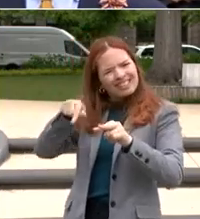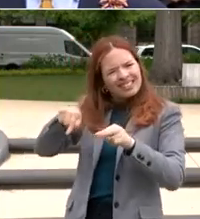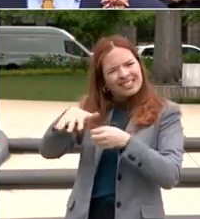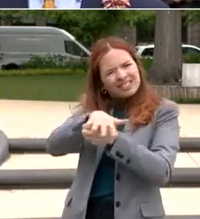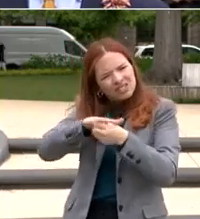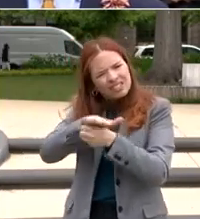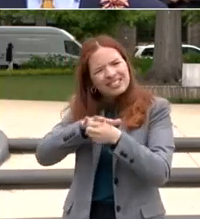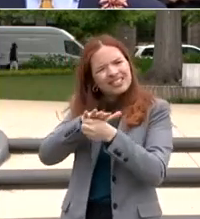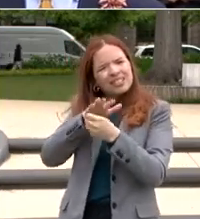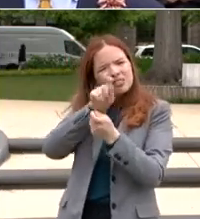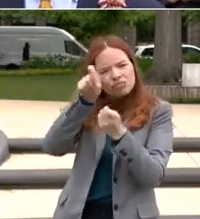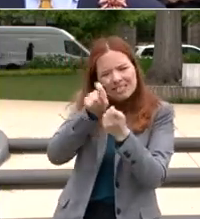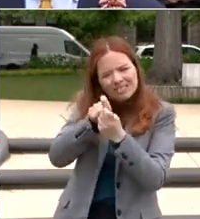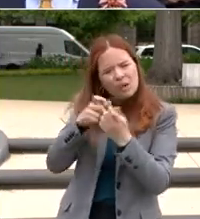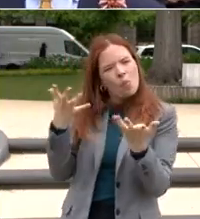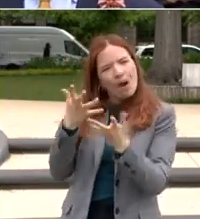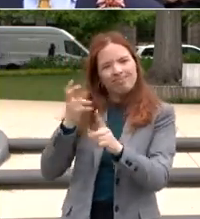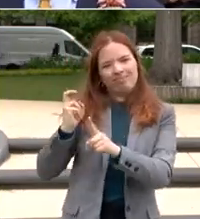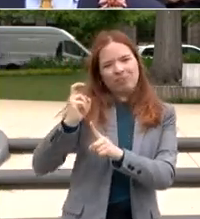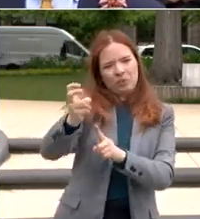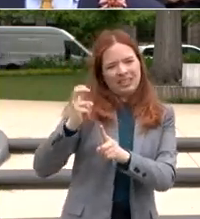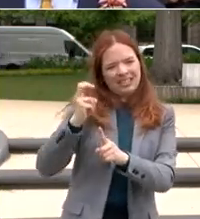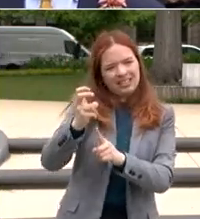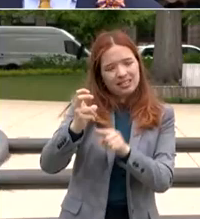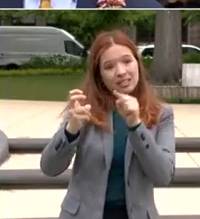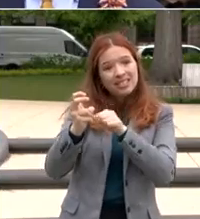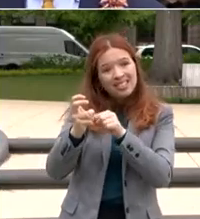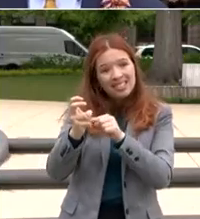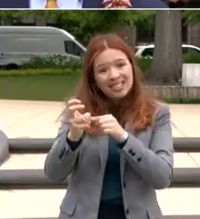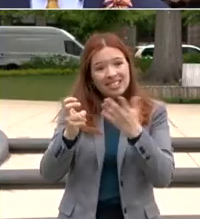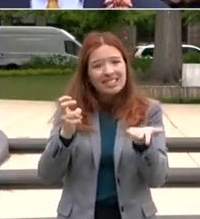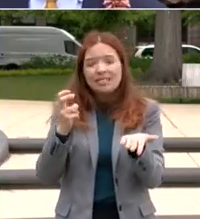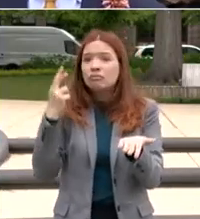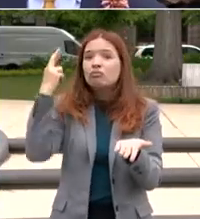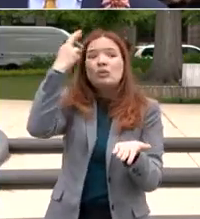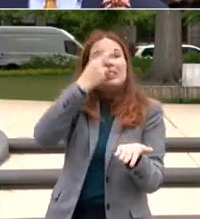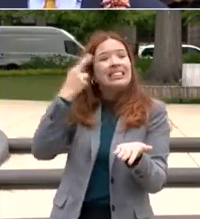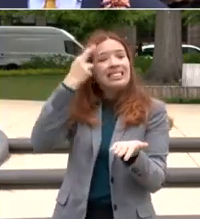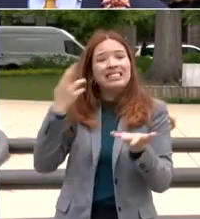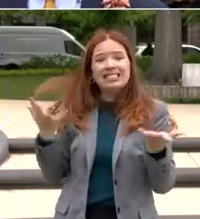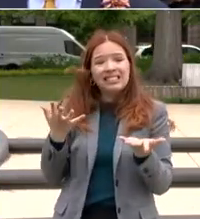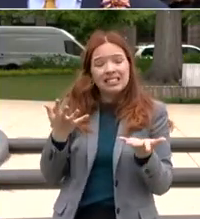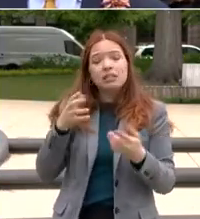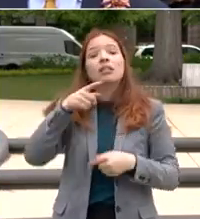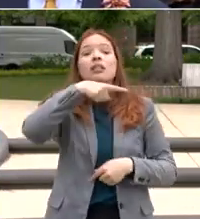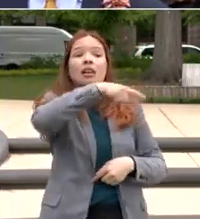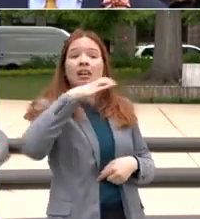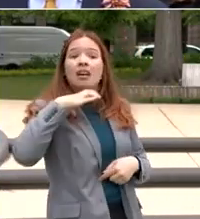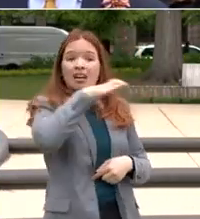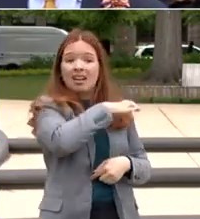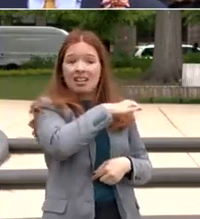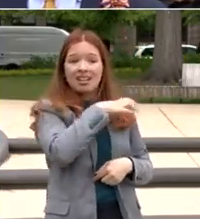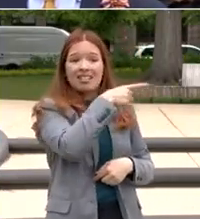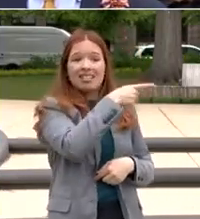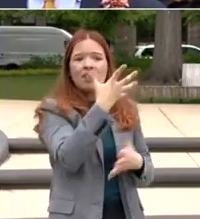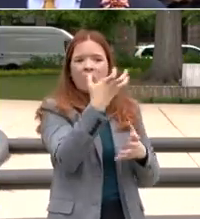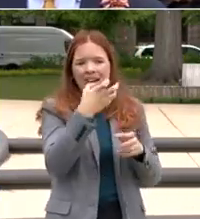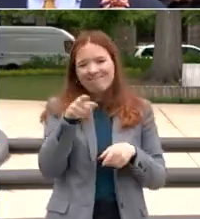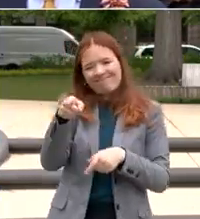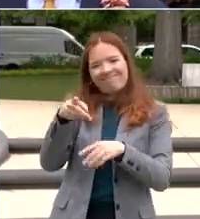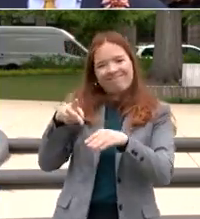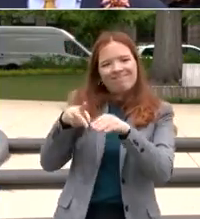And for those reasons, the proposal at the council right now to eliminate the K Street